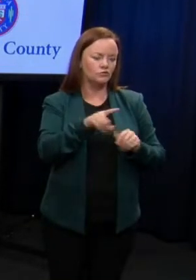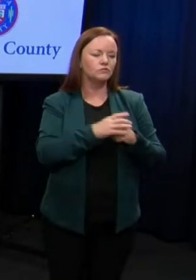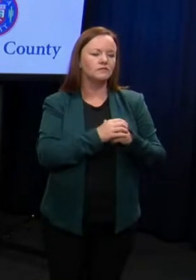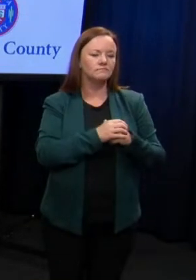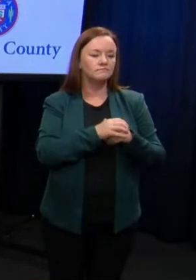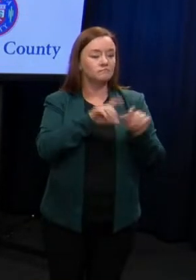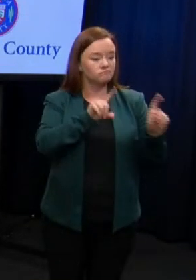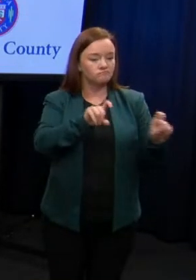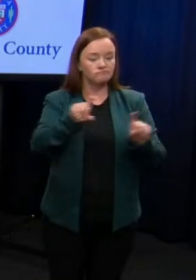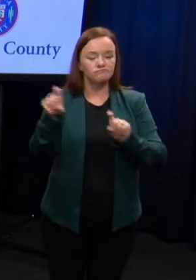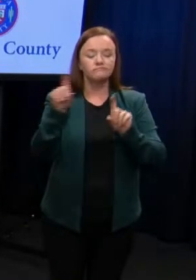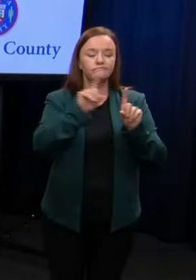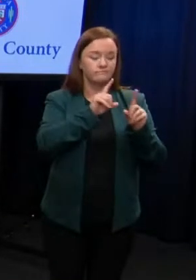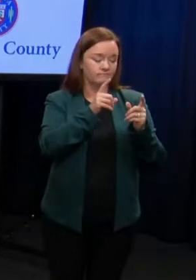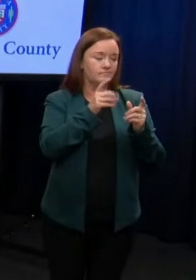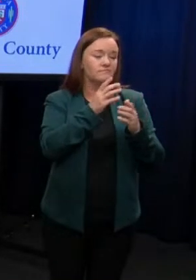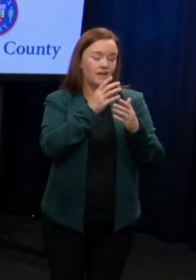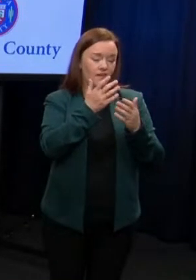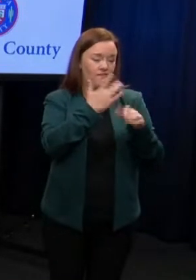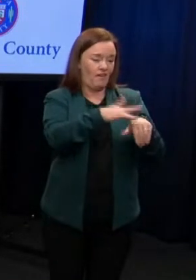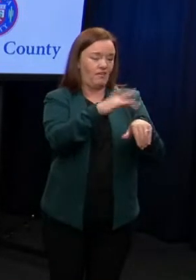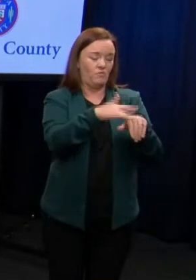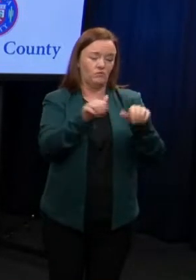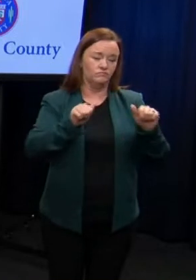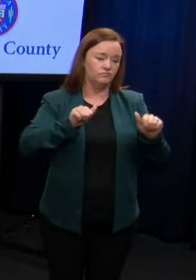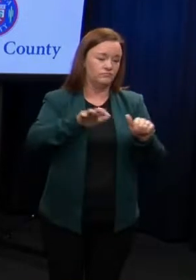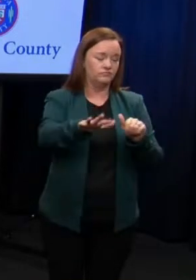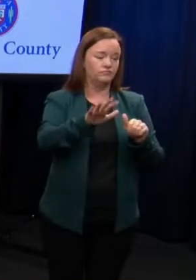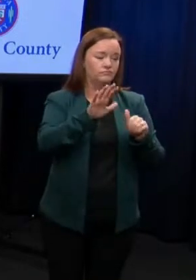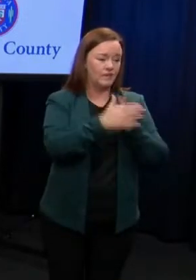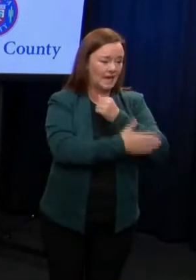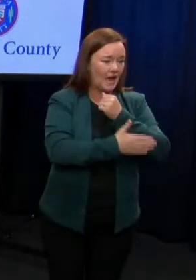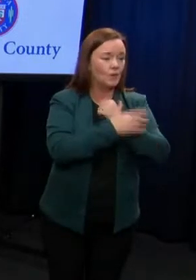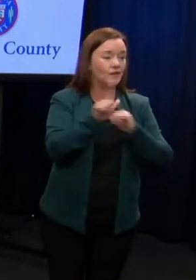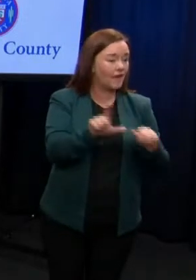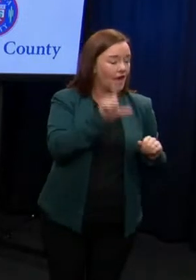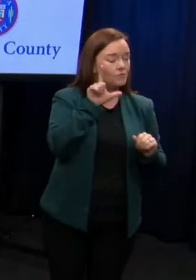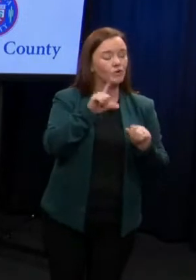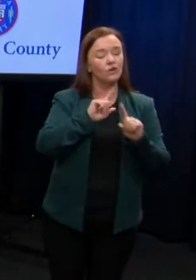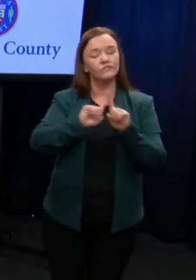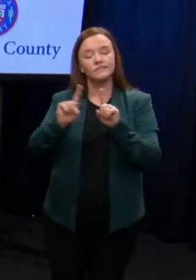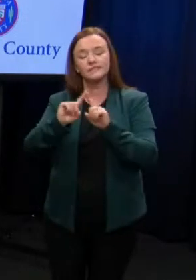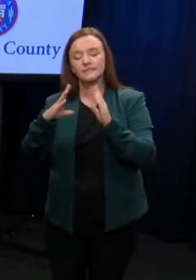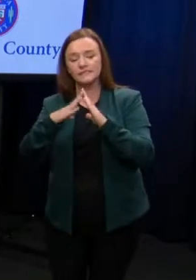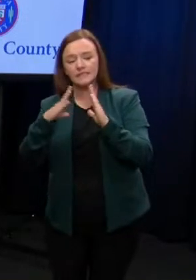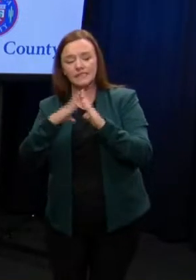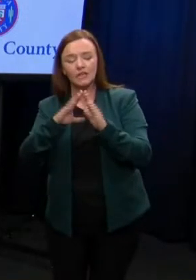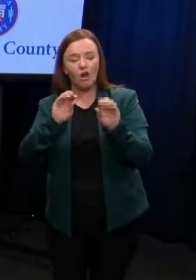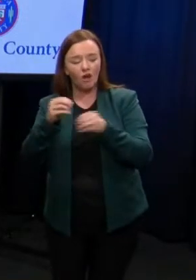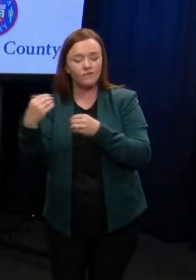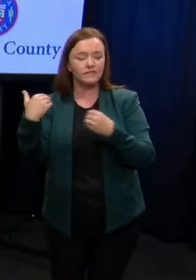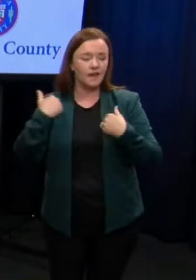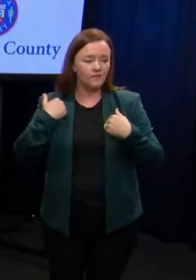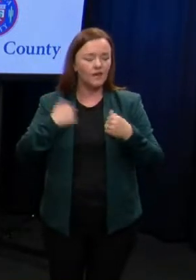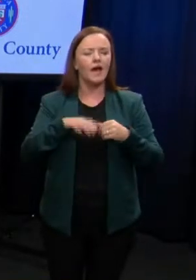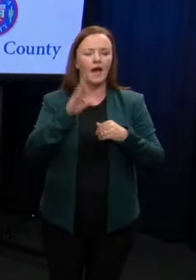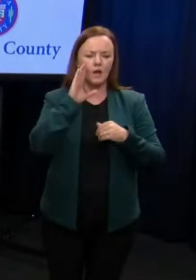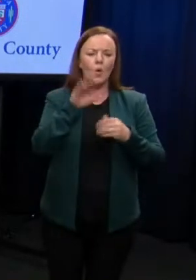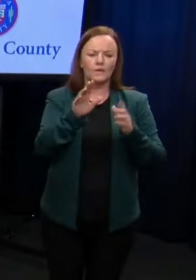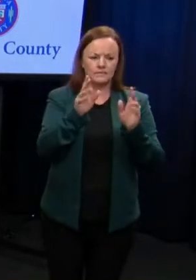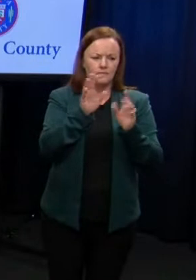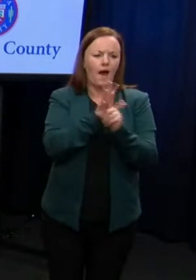available for free in various municipalities and even at our county libraries. So I know this has been a popular program, but how are those